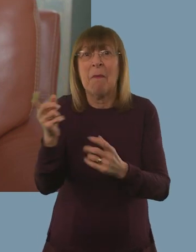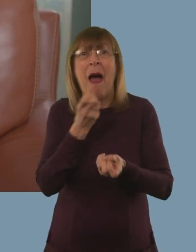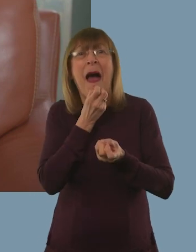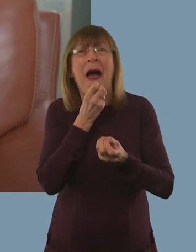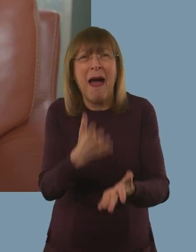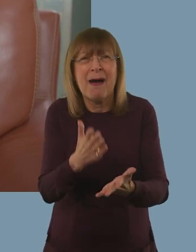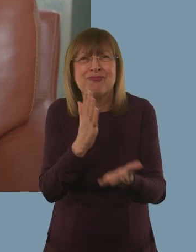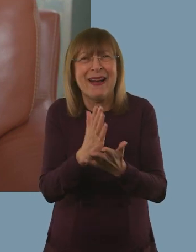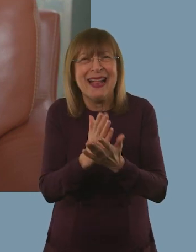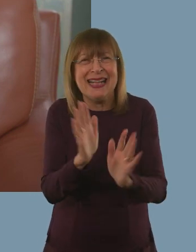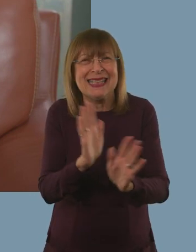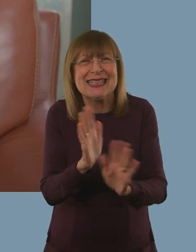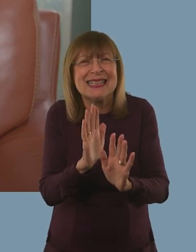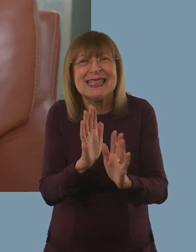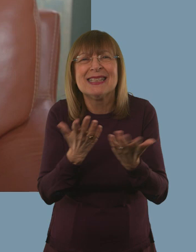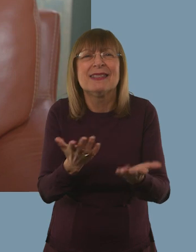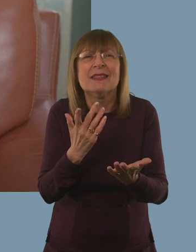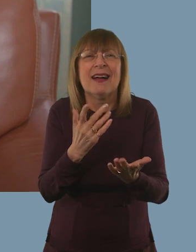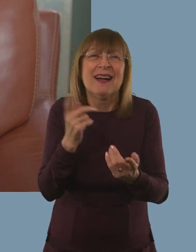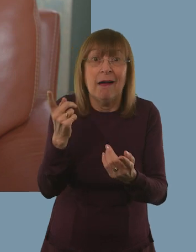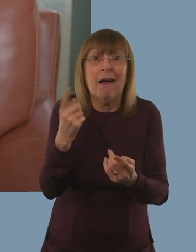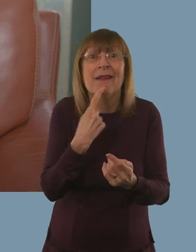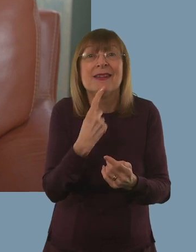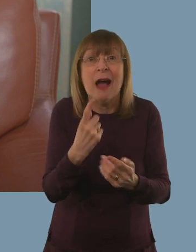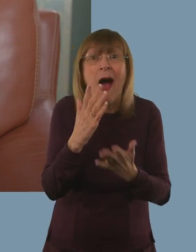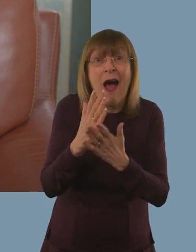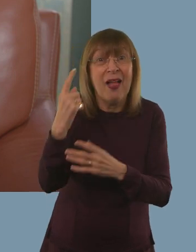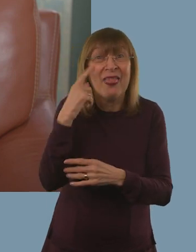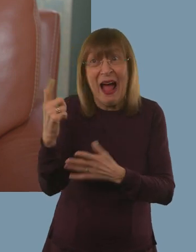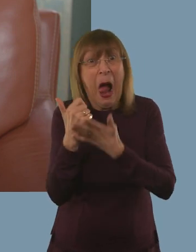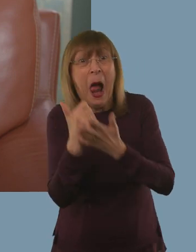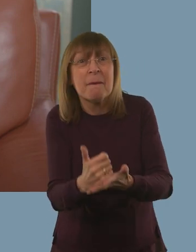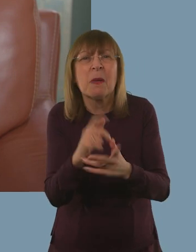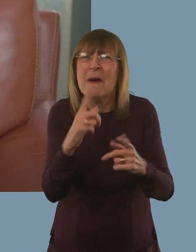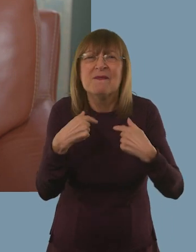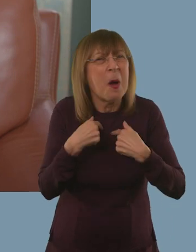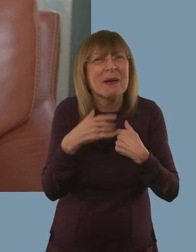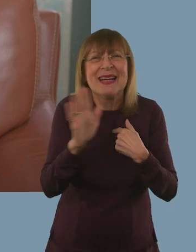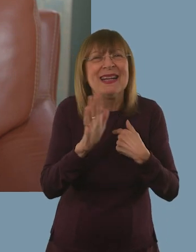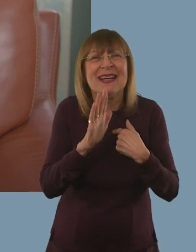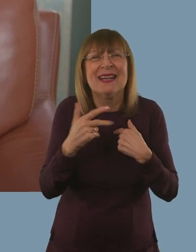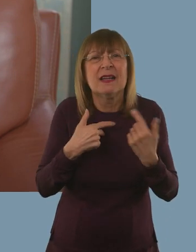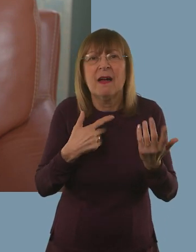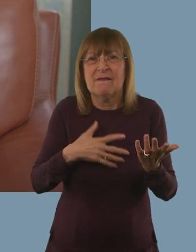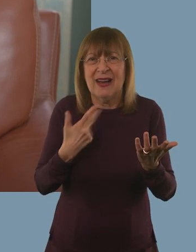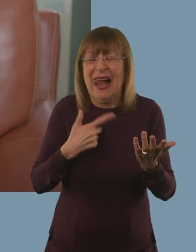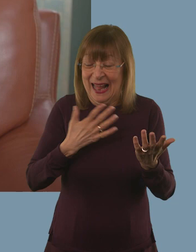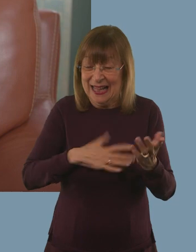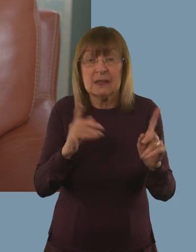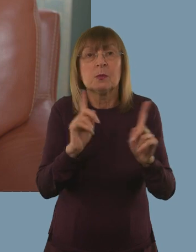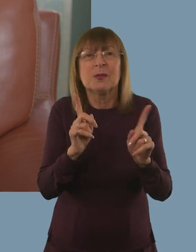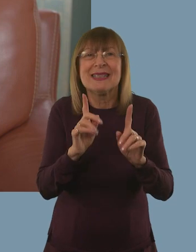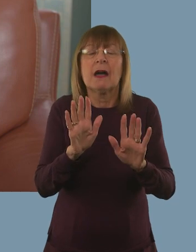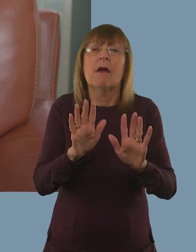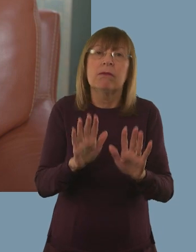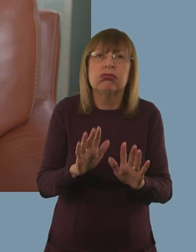things that they end up saying things that they think are helpful but actually not. Because we feel like we need to fill up silences